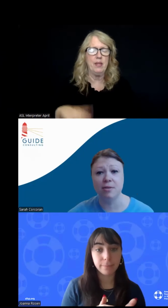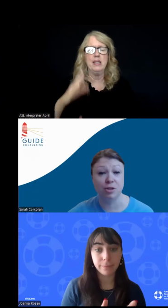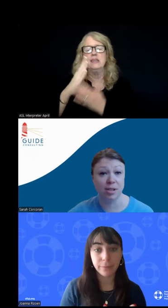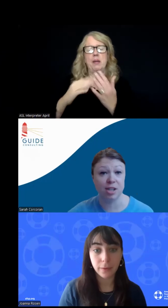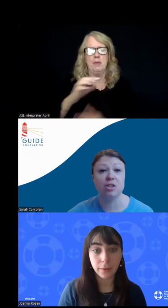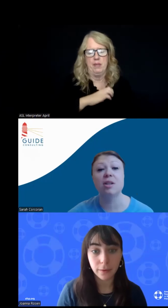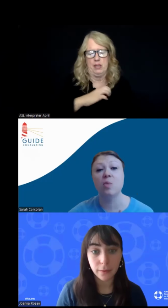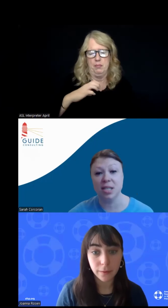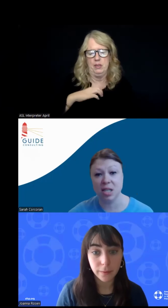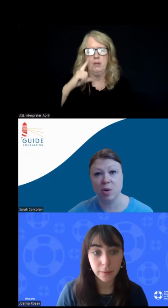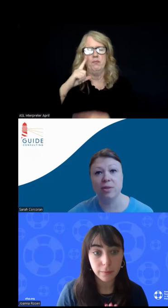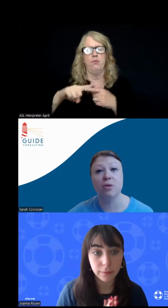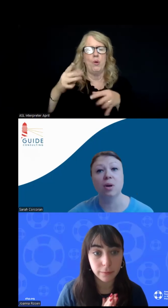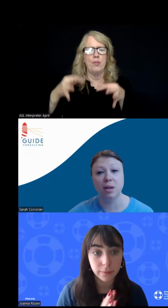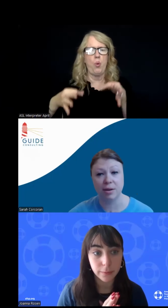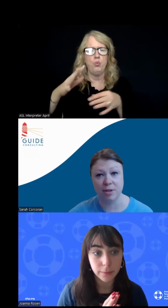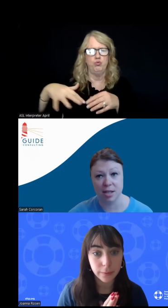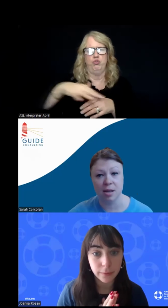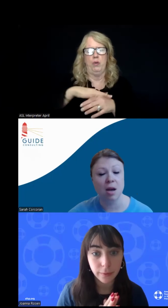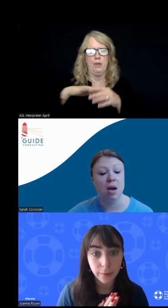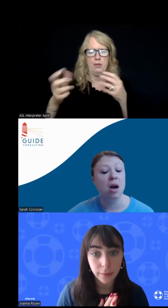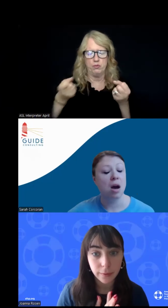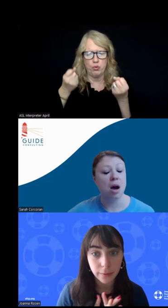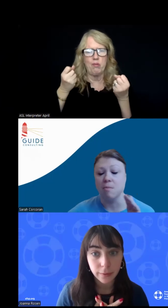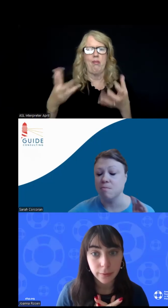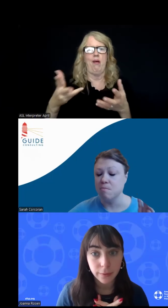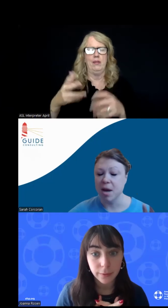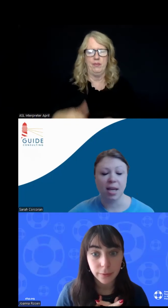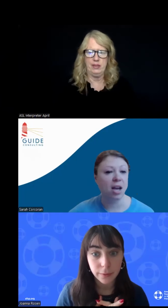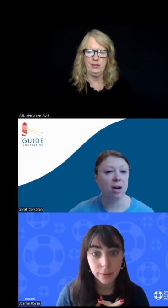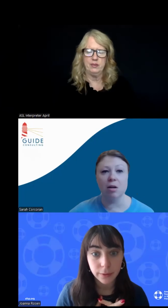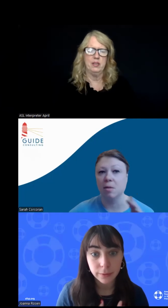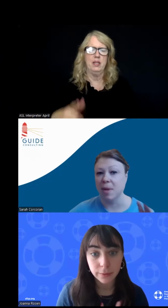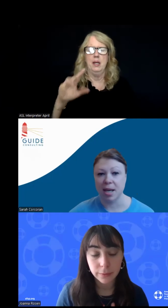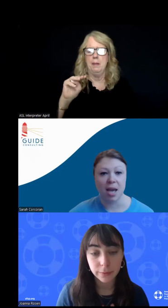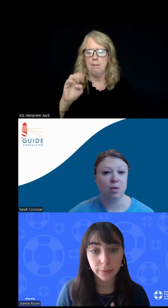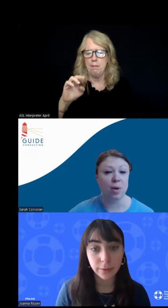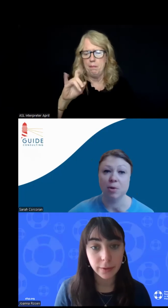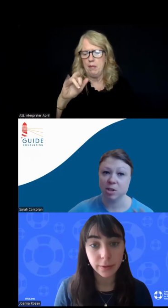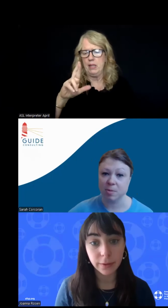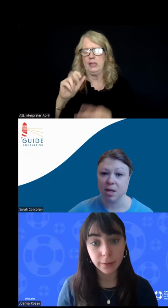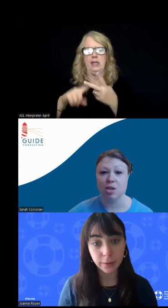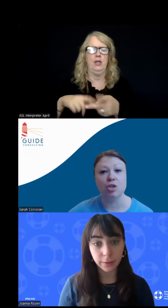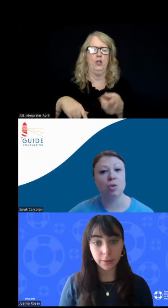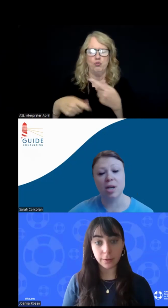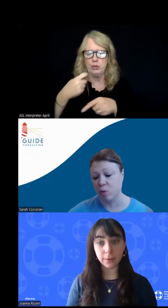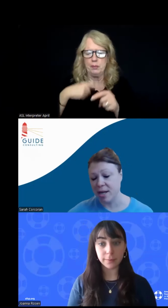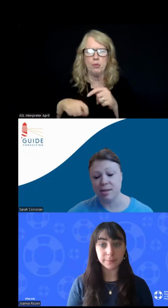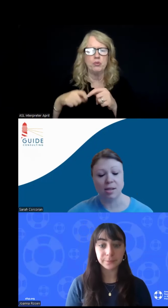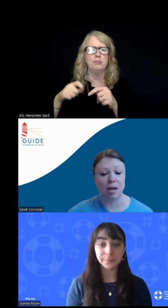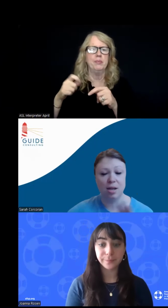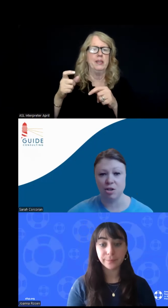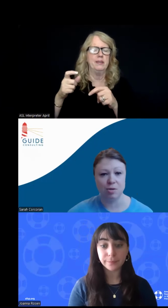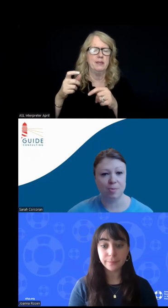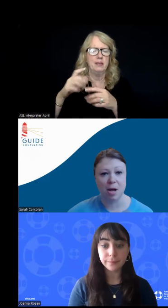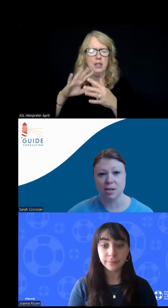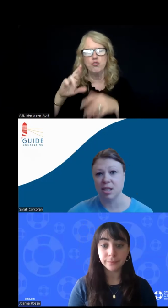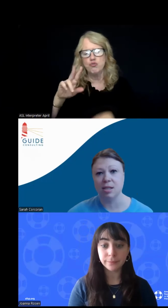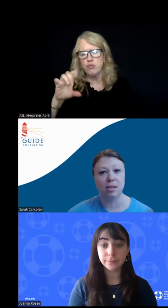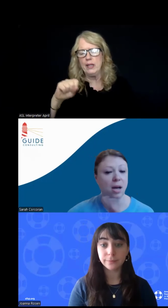of jurisdiction that we deal with for a lot of these Medicare, Medicaid reimbursement rates,